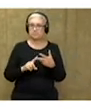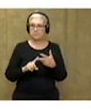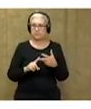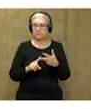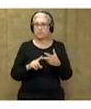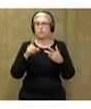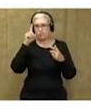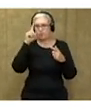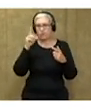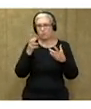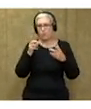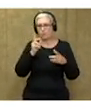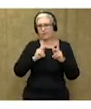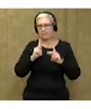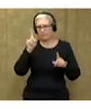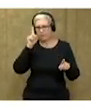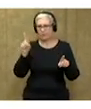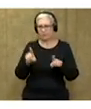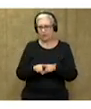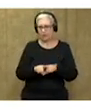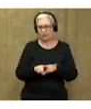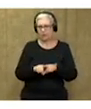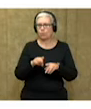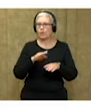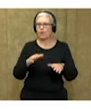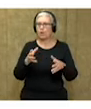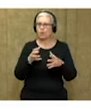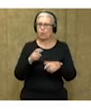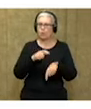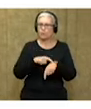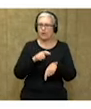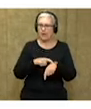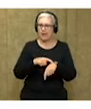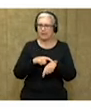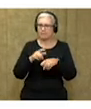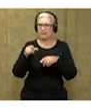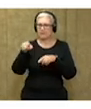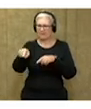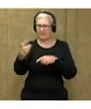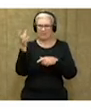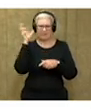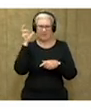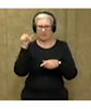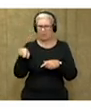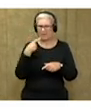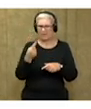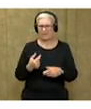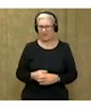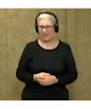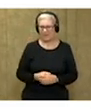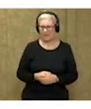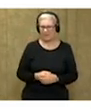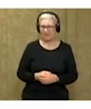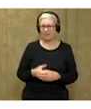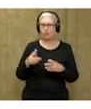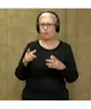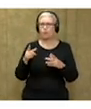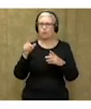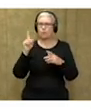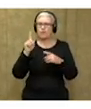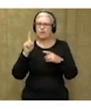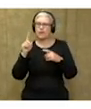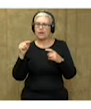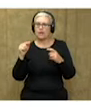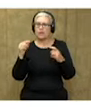to just agree with us, and we don't want to take the time to allow them to talk to us. You can't resolve a conflict if you